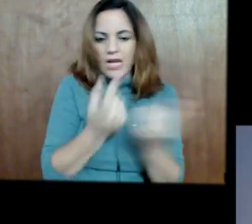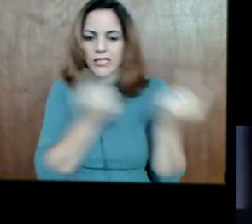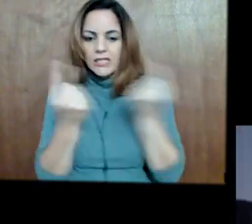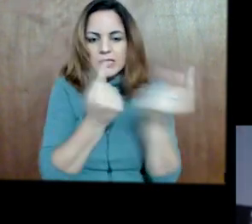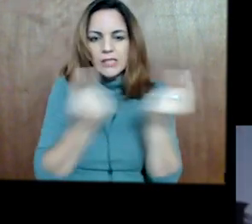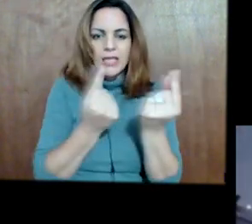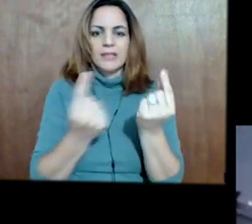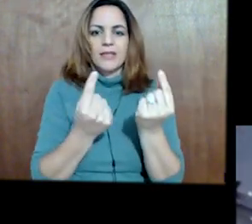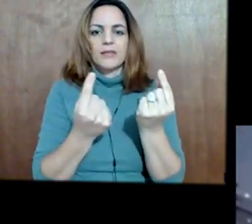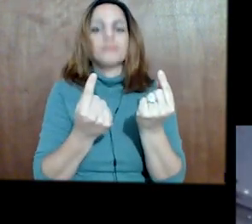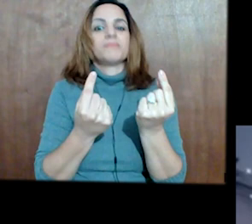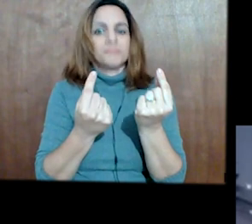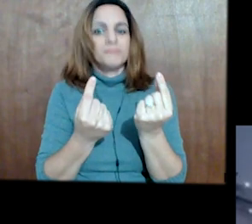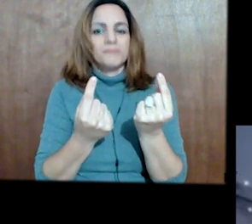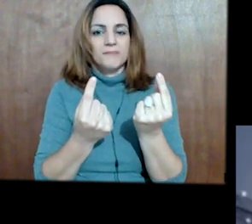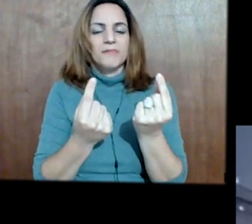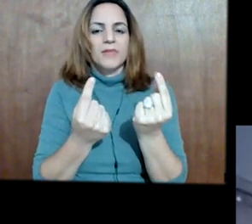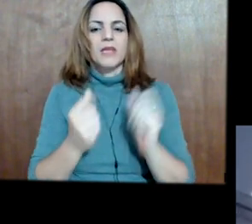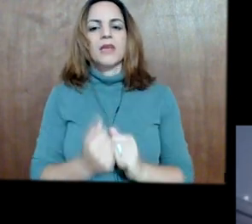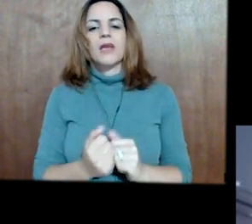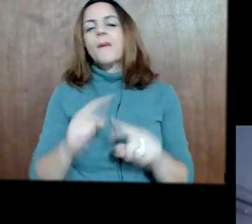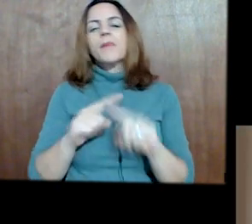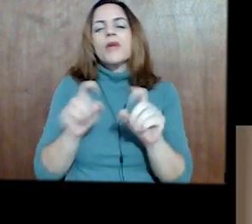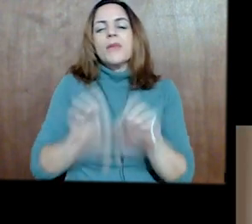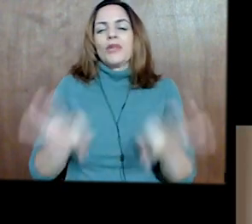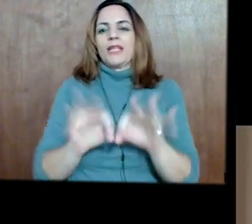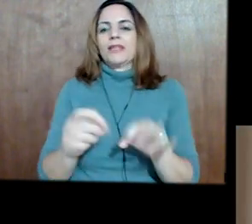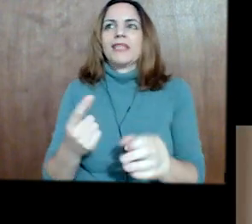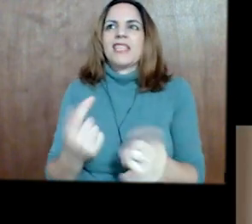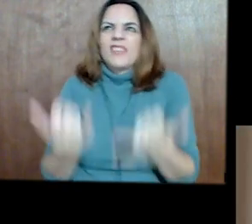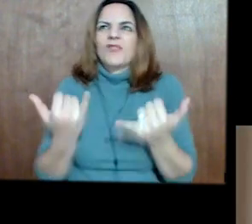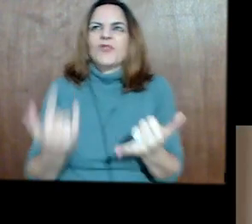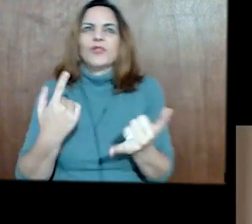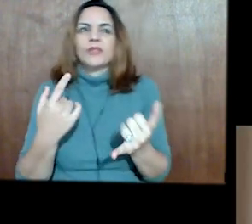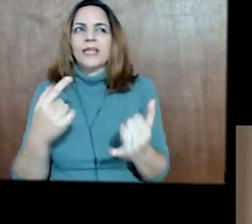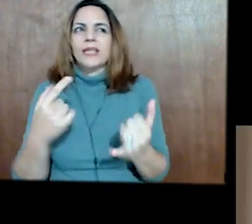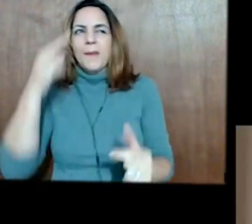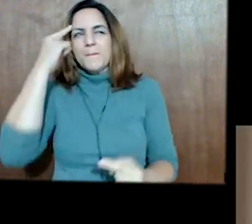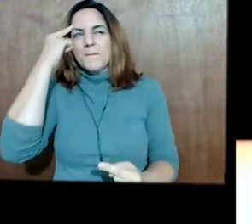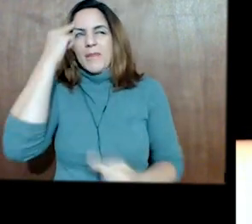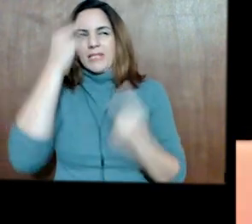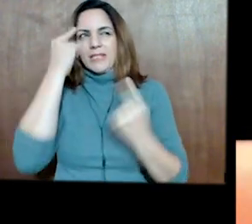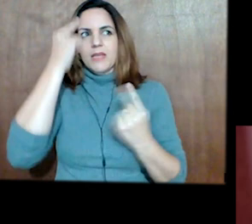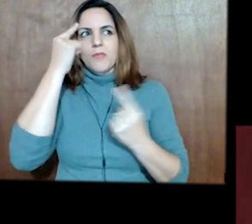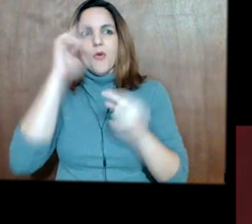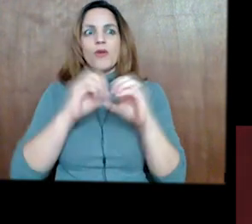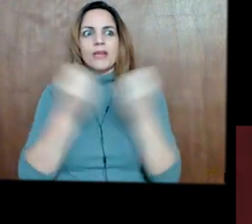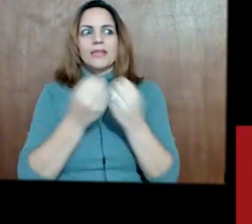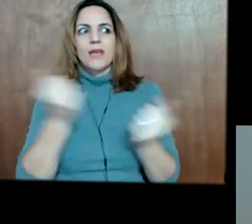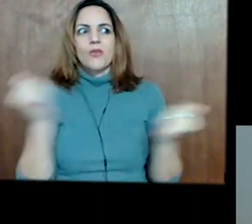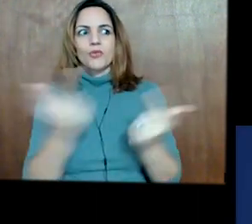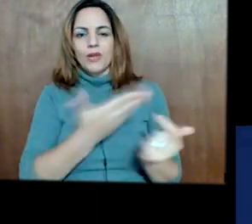You always got to organize your own solidarity. You got to organize everything with human beings.